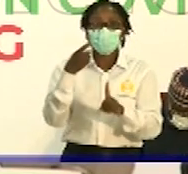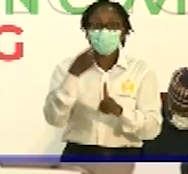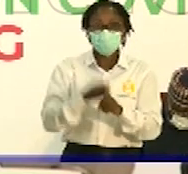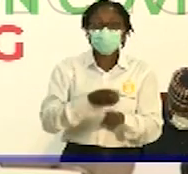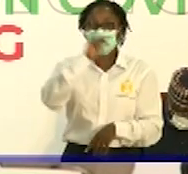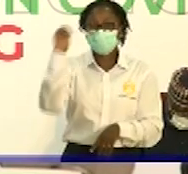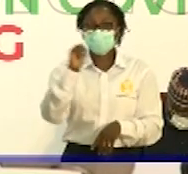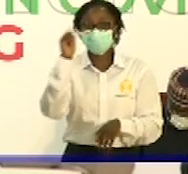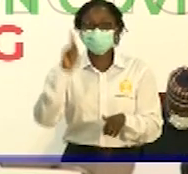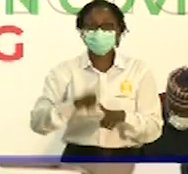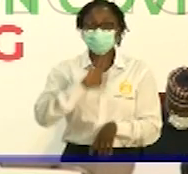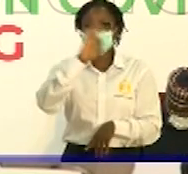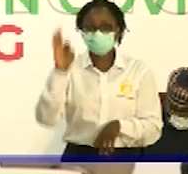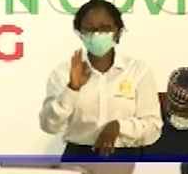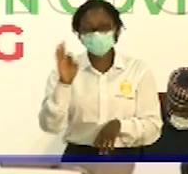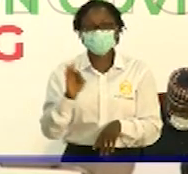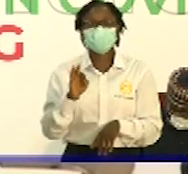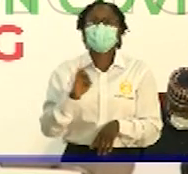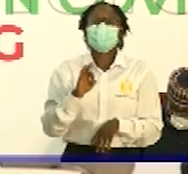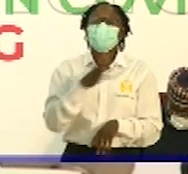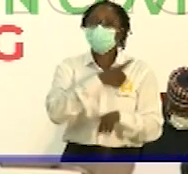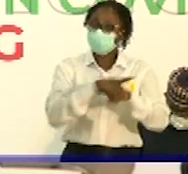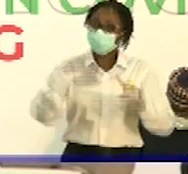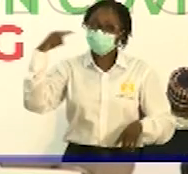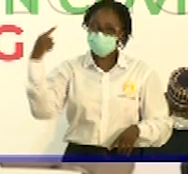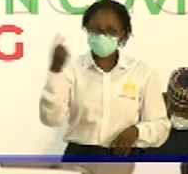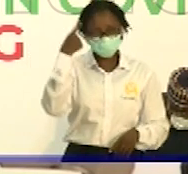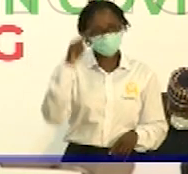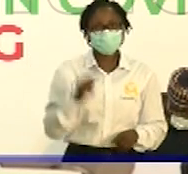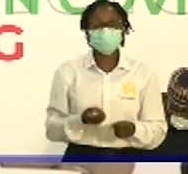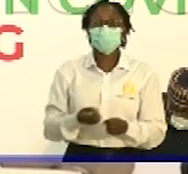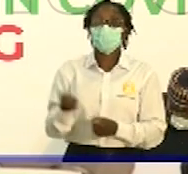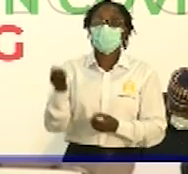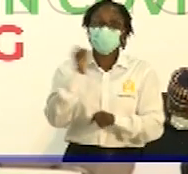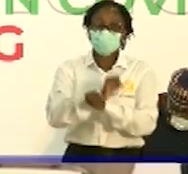time, but only for civil servants, grade level 12 and above.